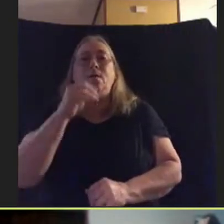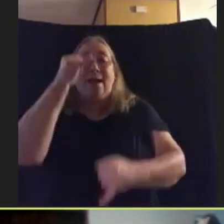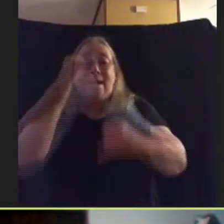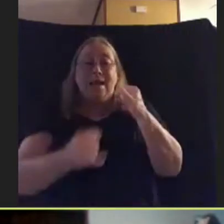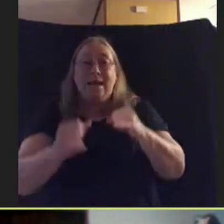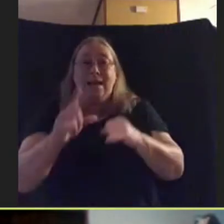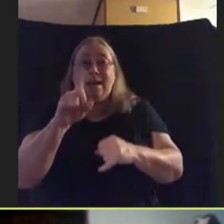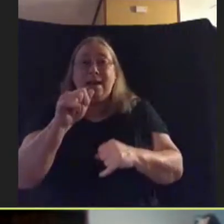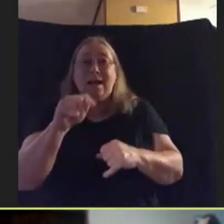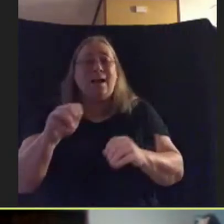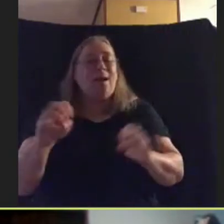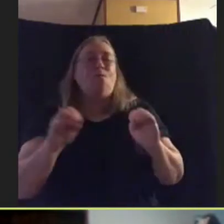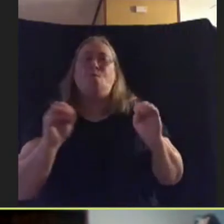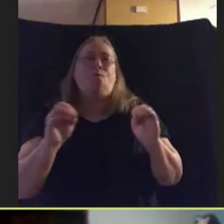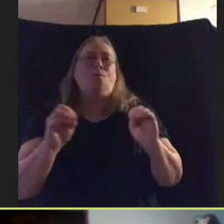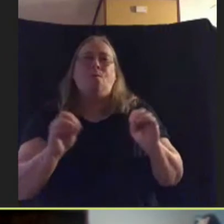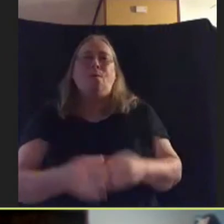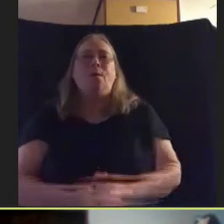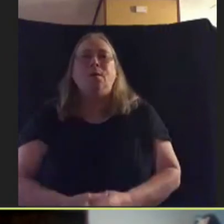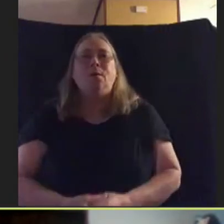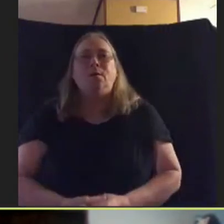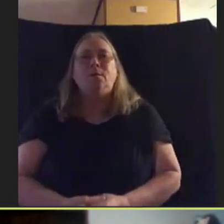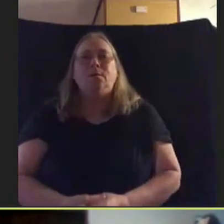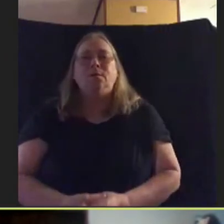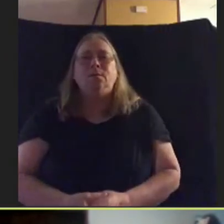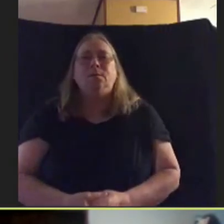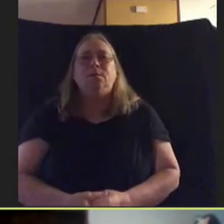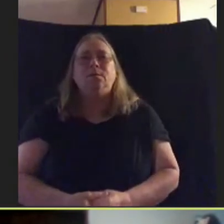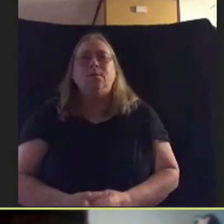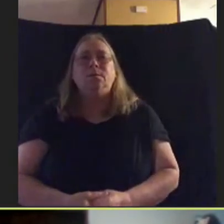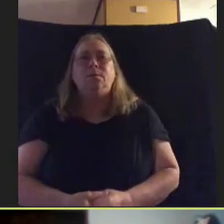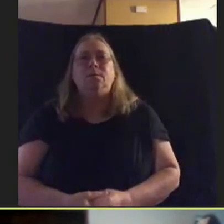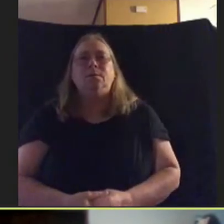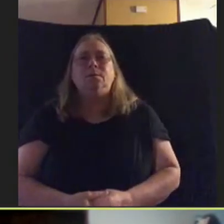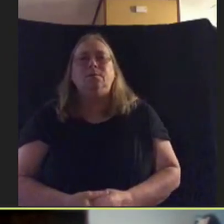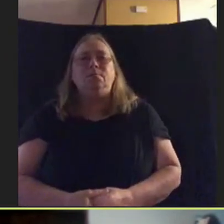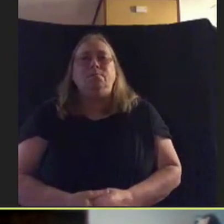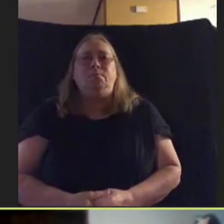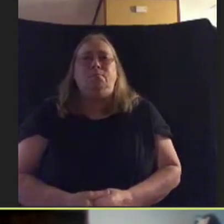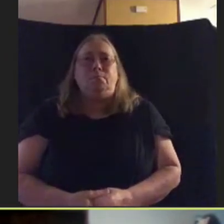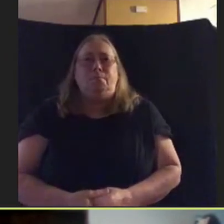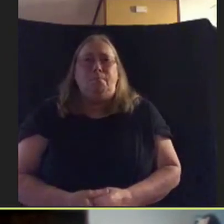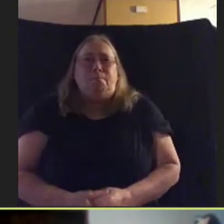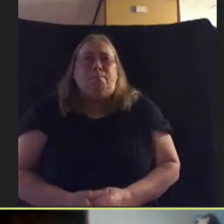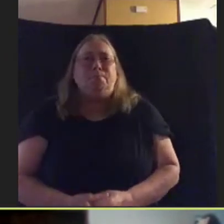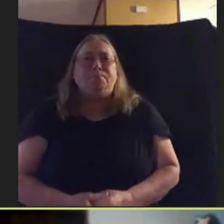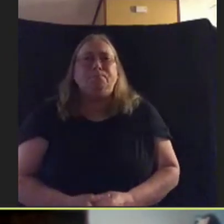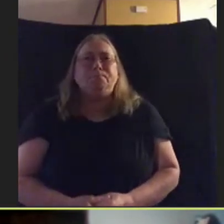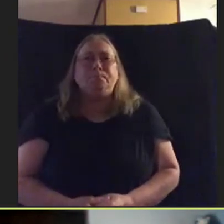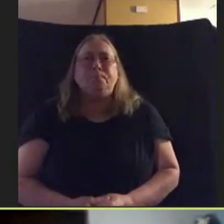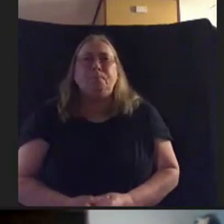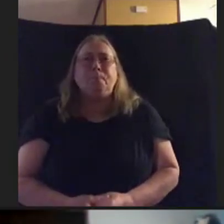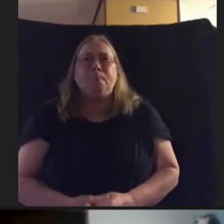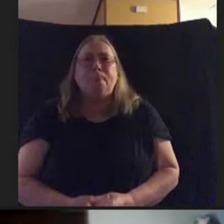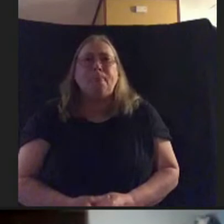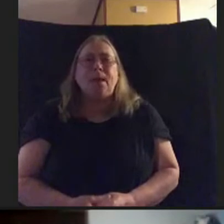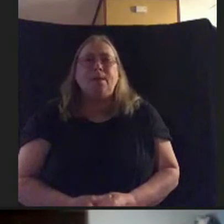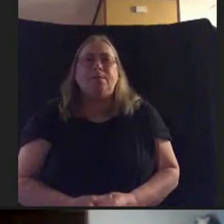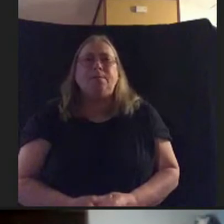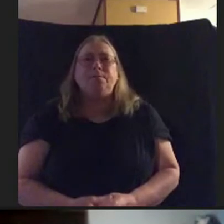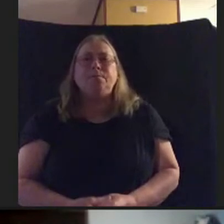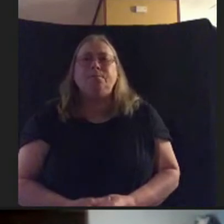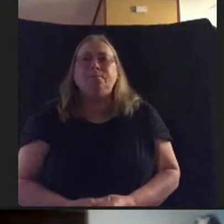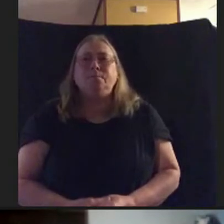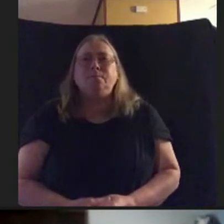just that minimum time frame needs to be 21 or 28 days. Depending Thank you. on the vaccine you got. Thank you, But Dr. we don't Dobbs. expect